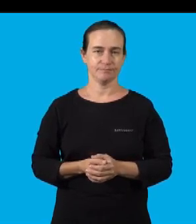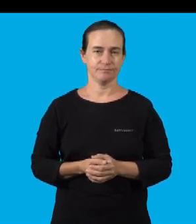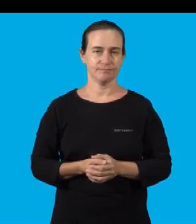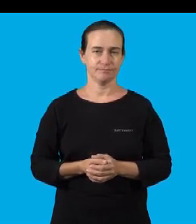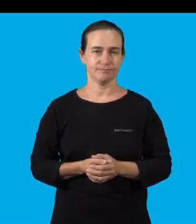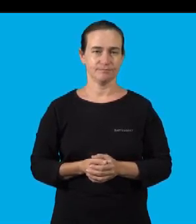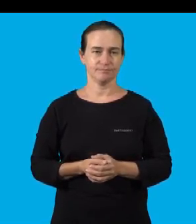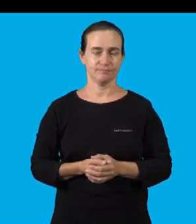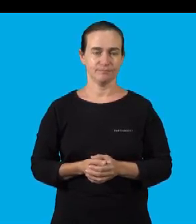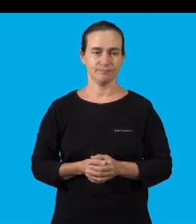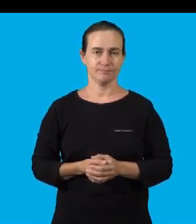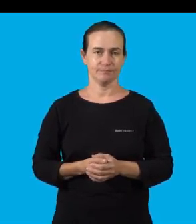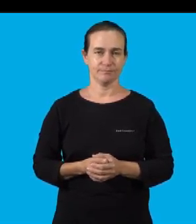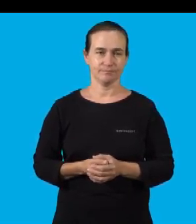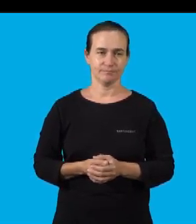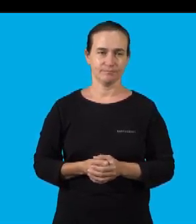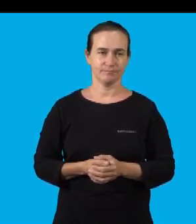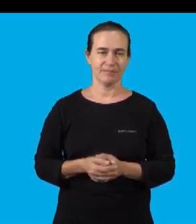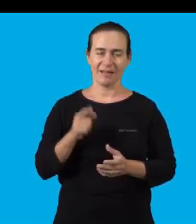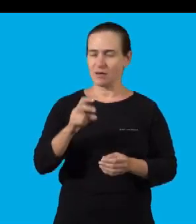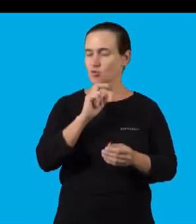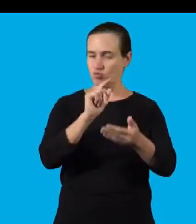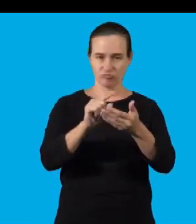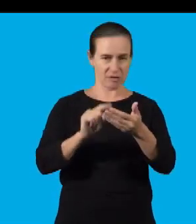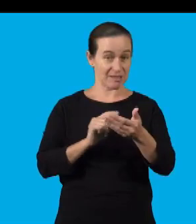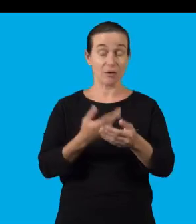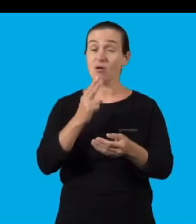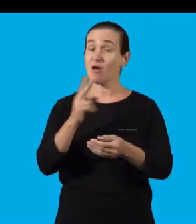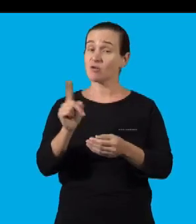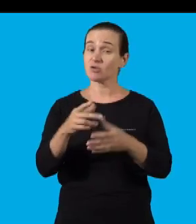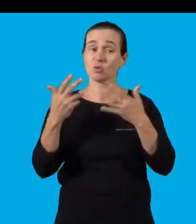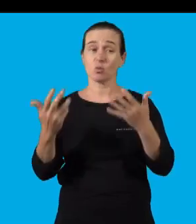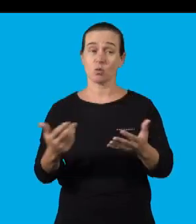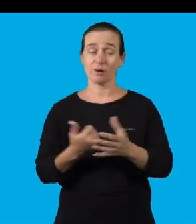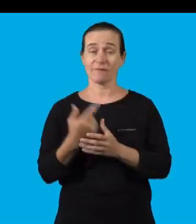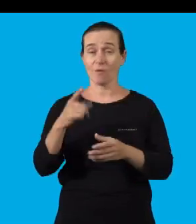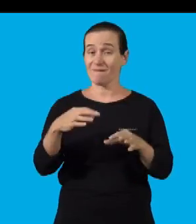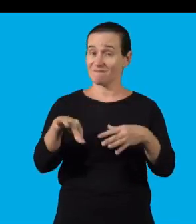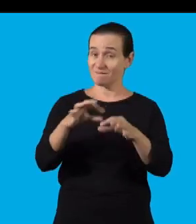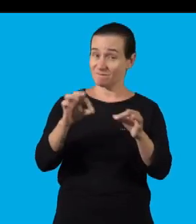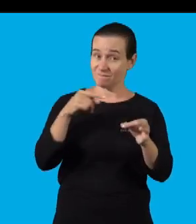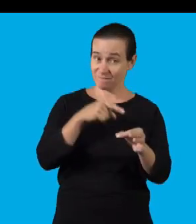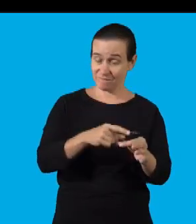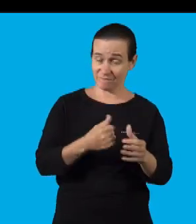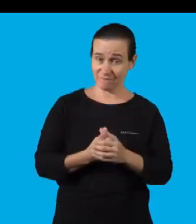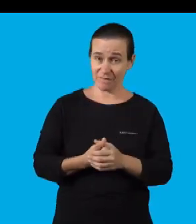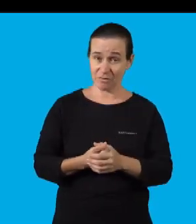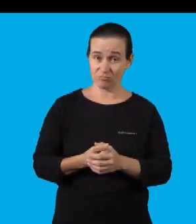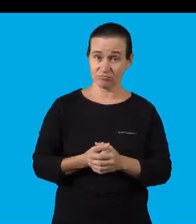that. So then you are going to place everything on your calculator. And what is our answer for the value